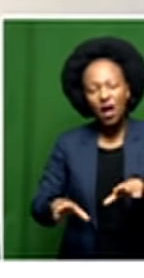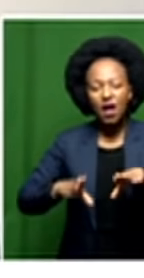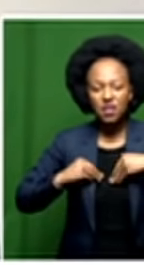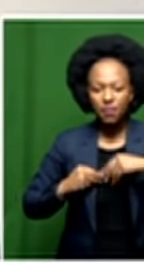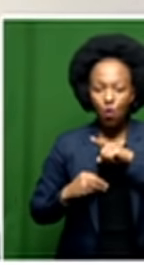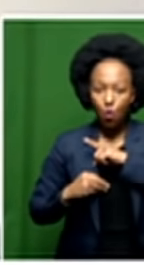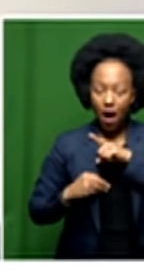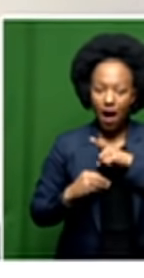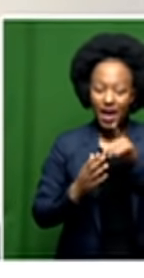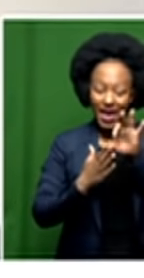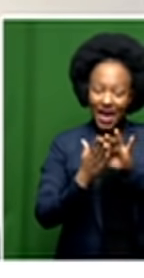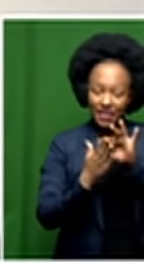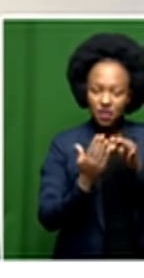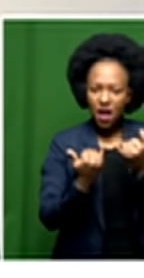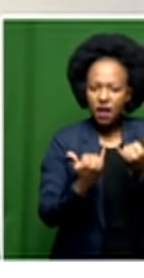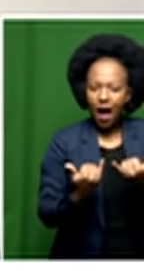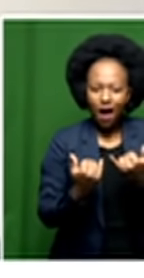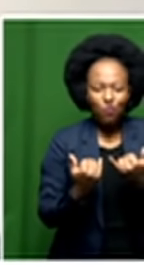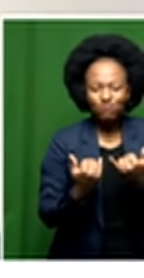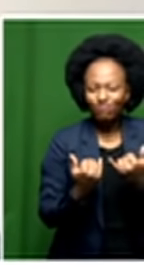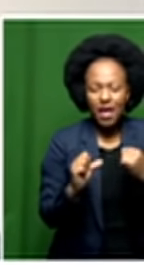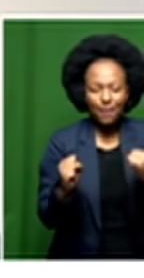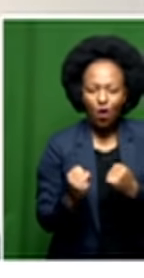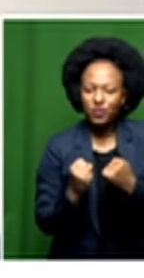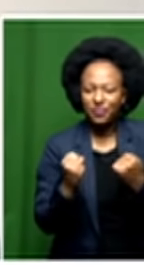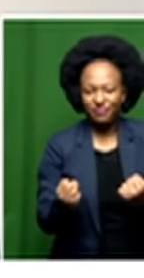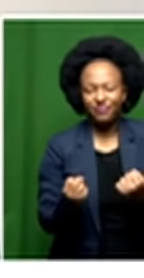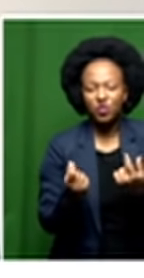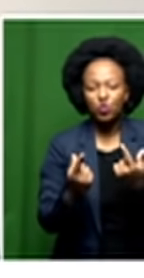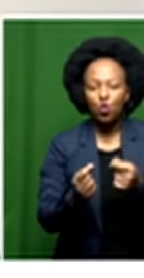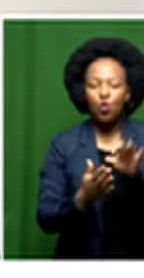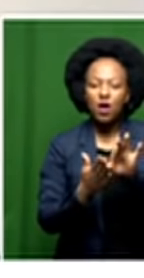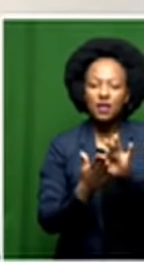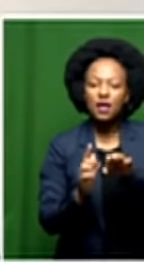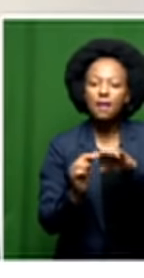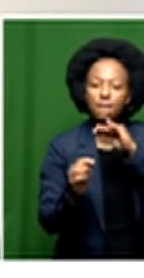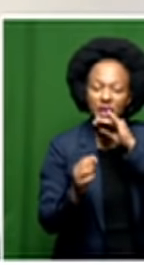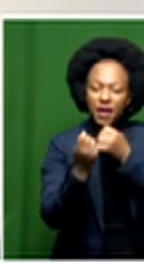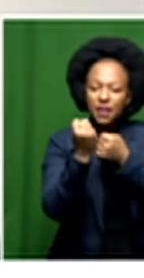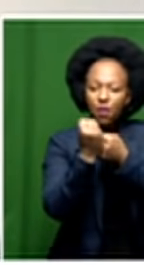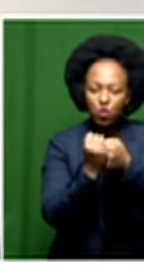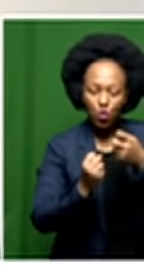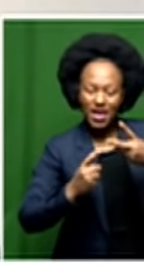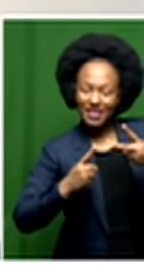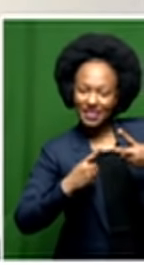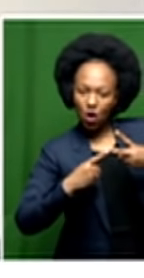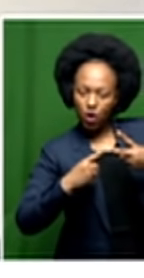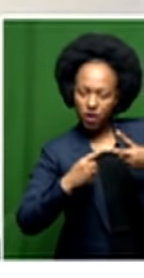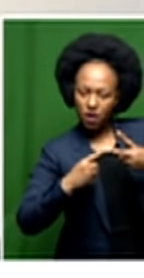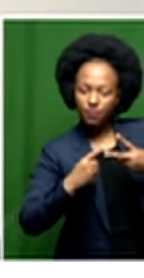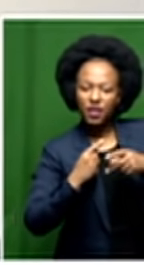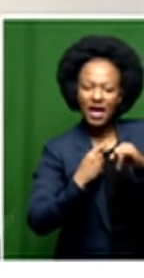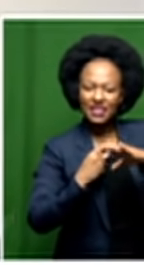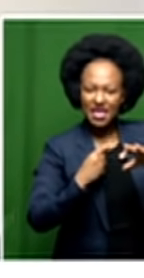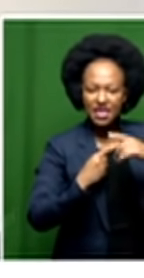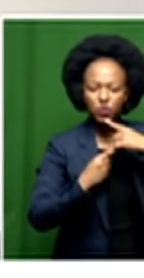an election right now. And hence, I'm inclined to the second argument of the IEC, which says that the